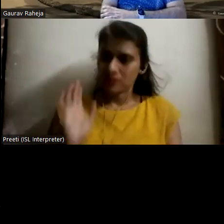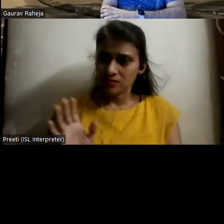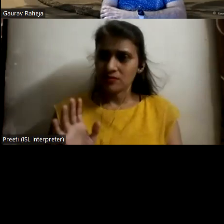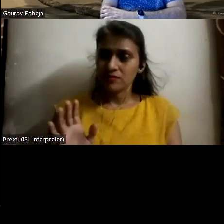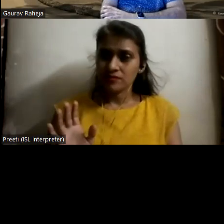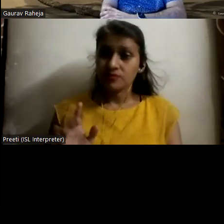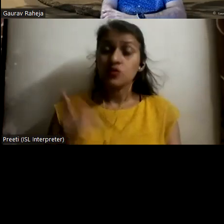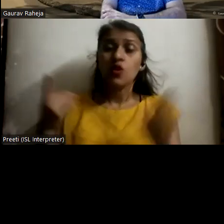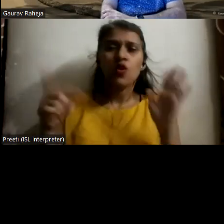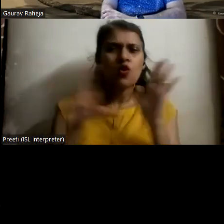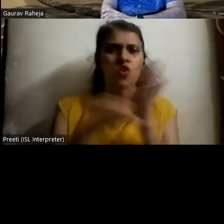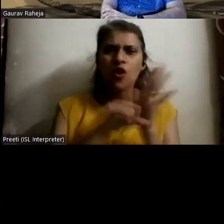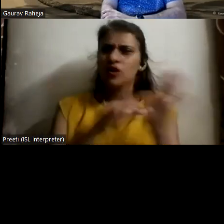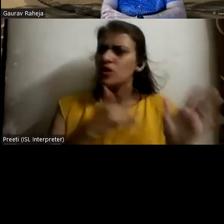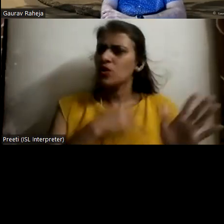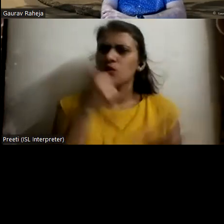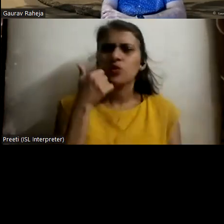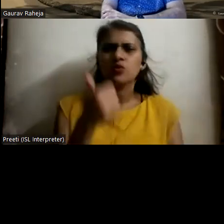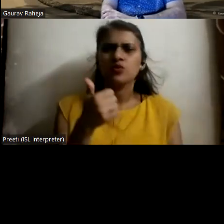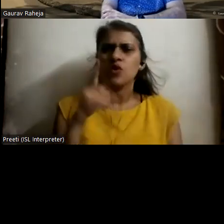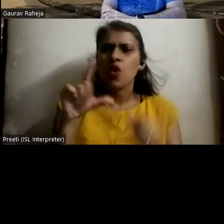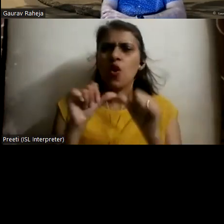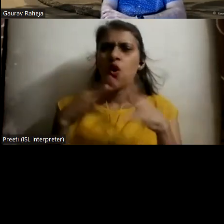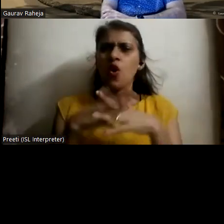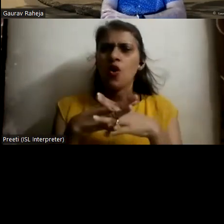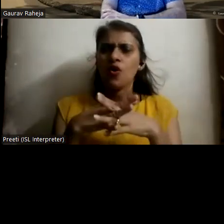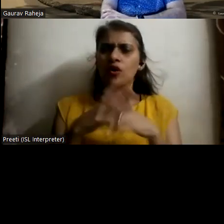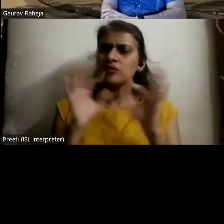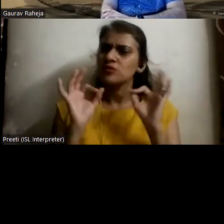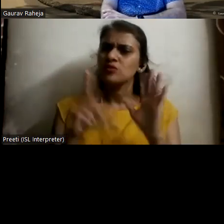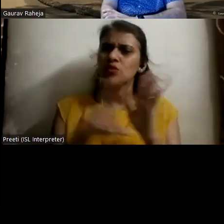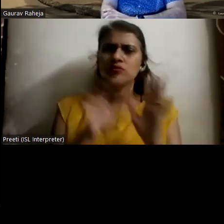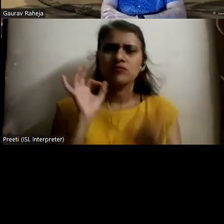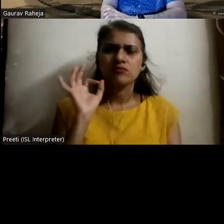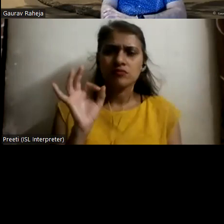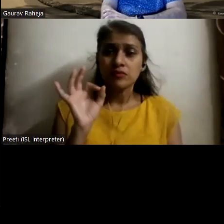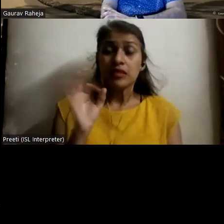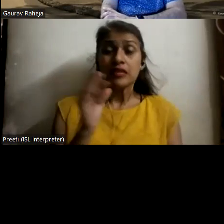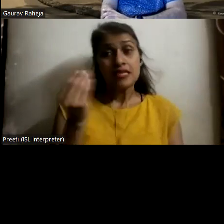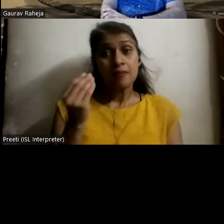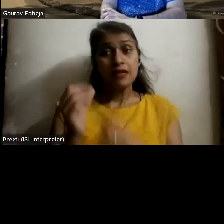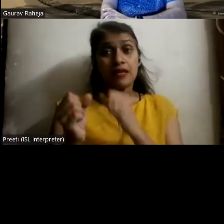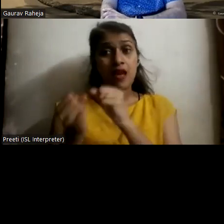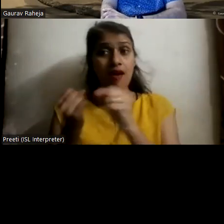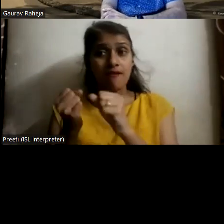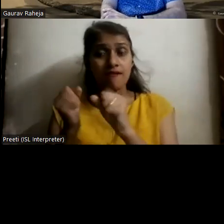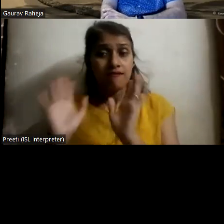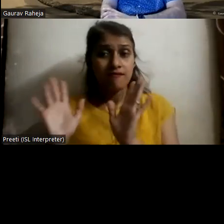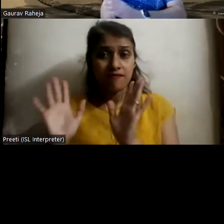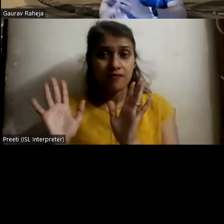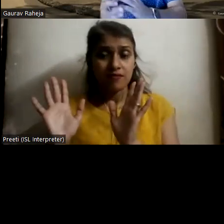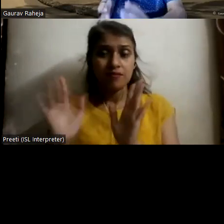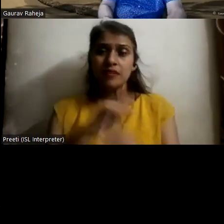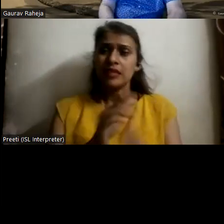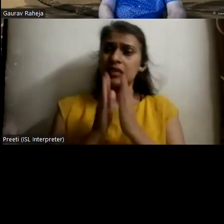law is also very kind. On one side, the law is very tough, but on the other side, the law is also very kind because it is